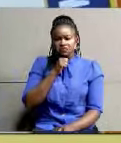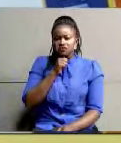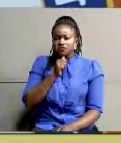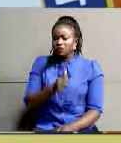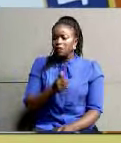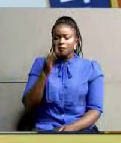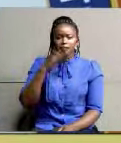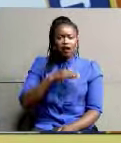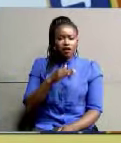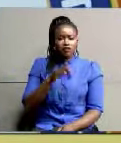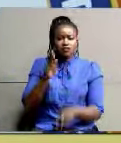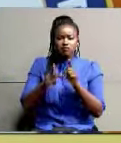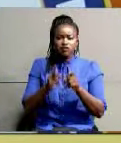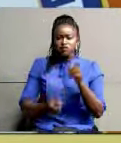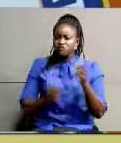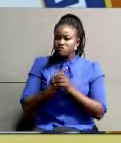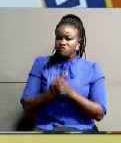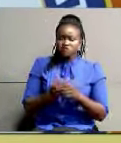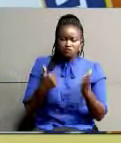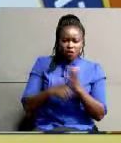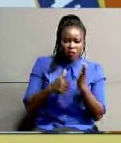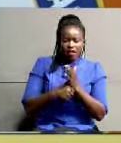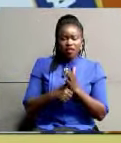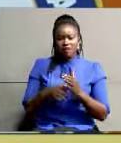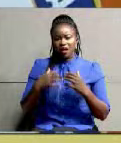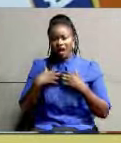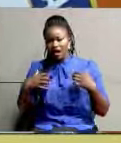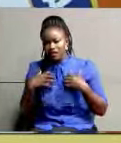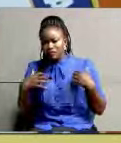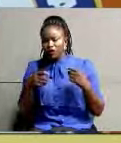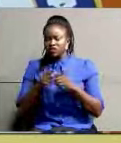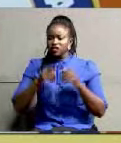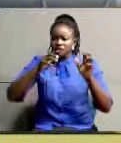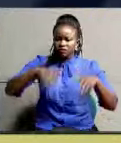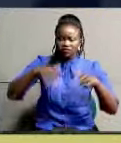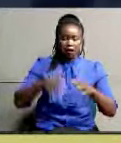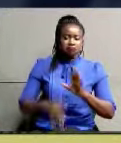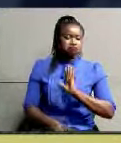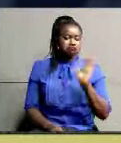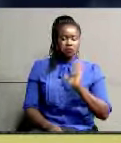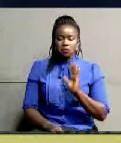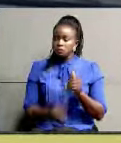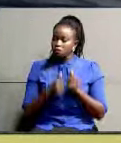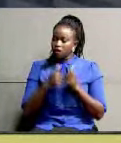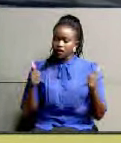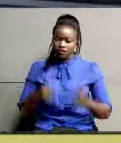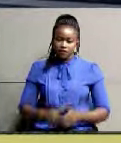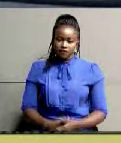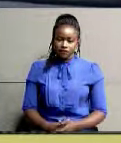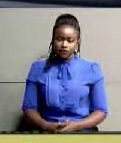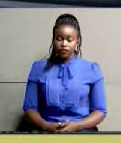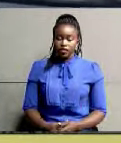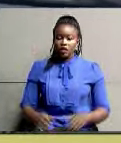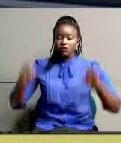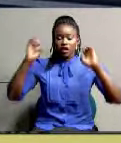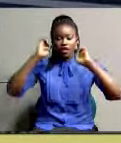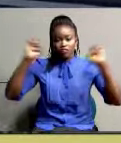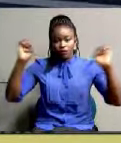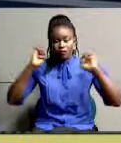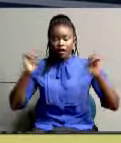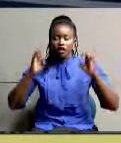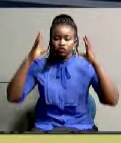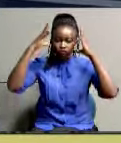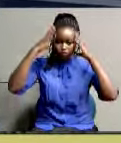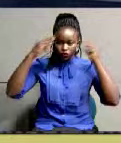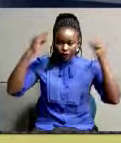the people, livestock, or even the agricultural produce. Yes. Ethiopia, Somalia, they have used